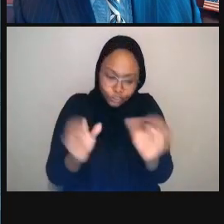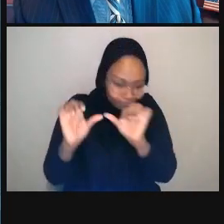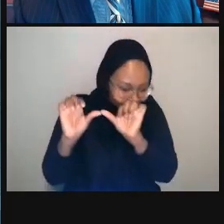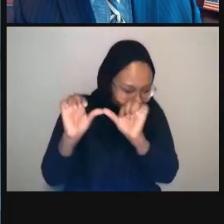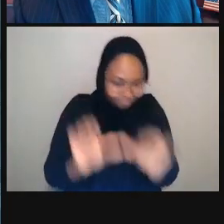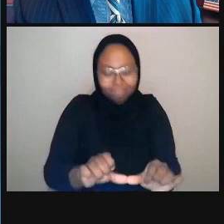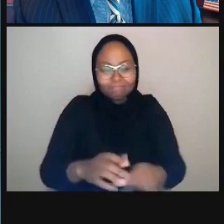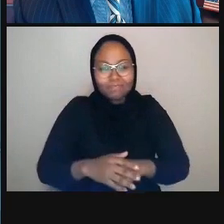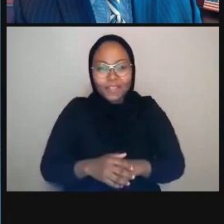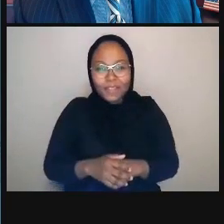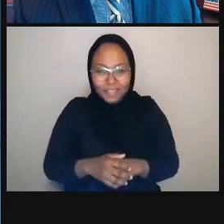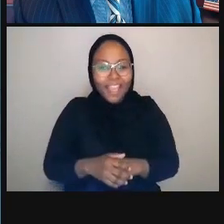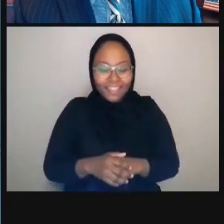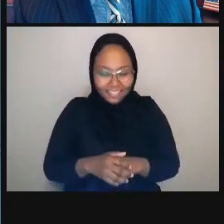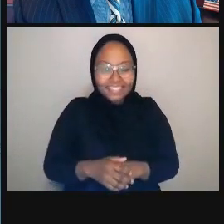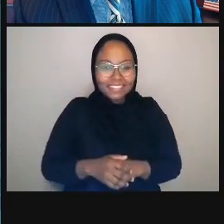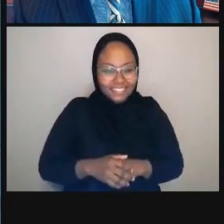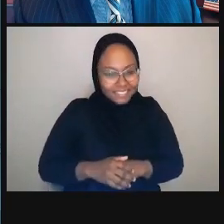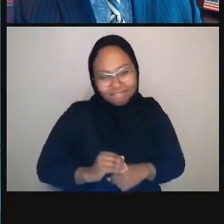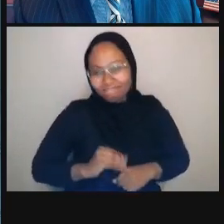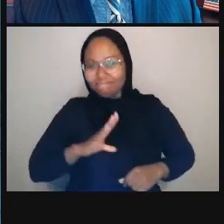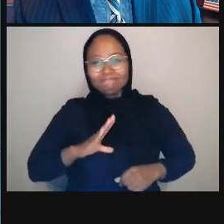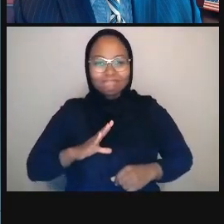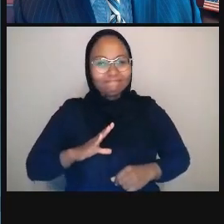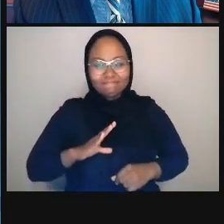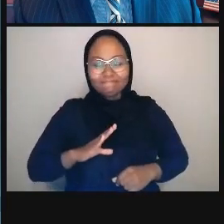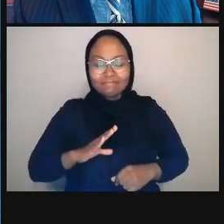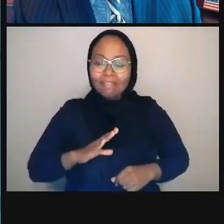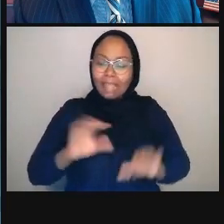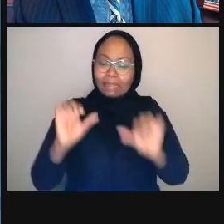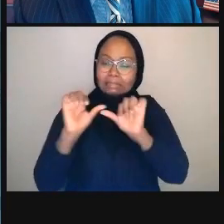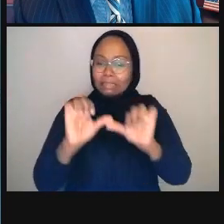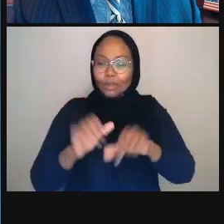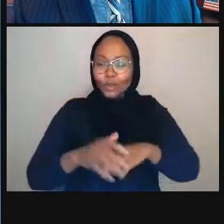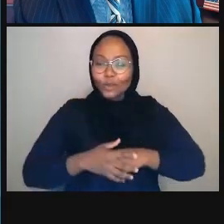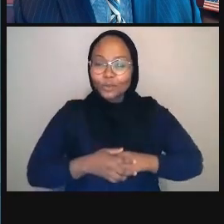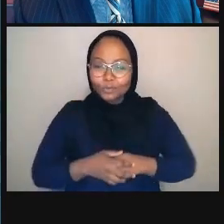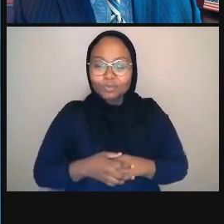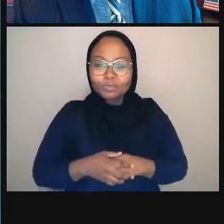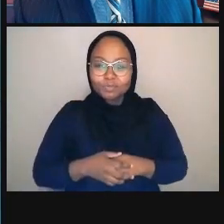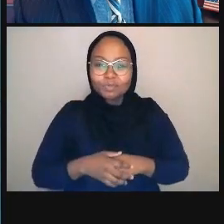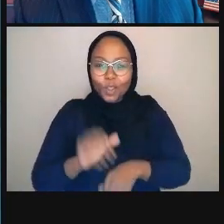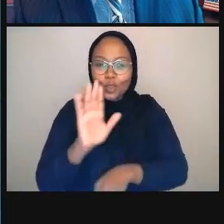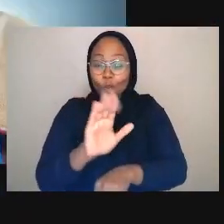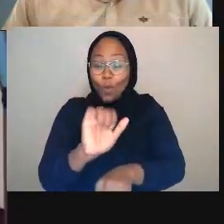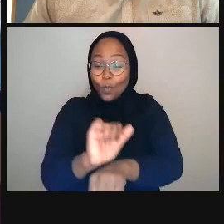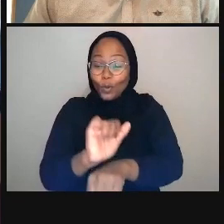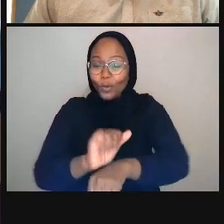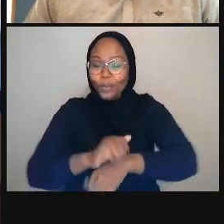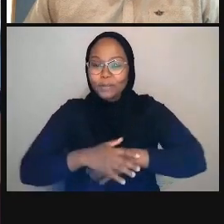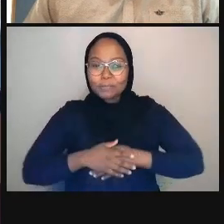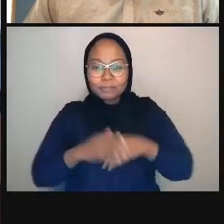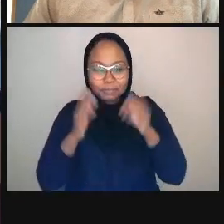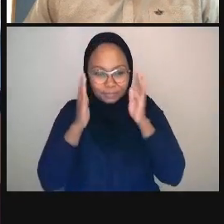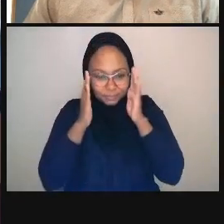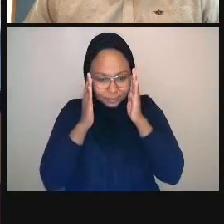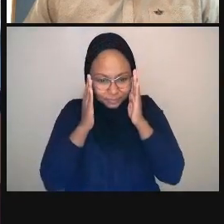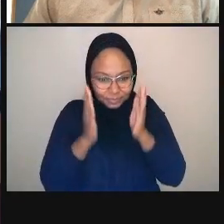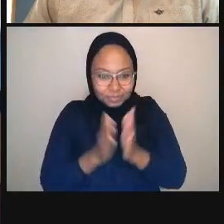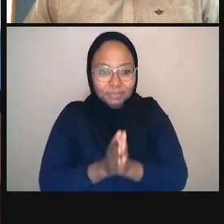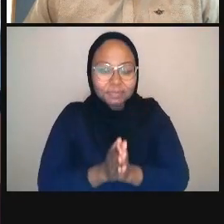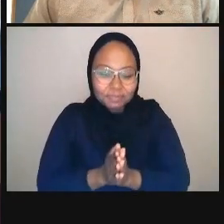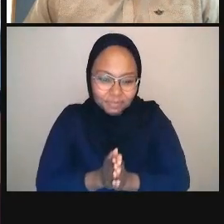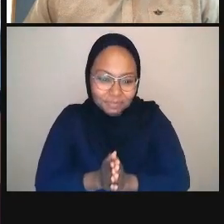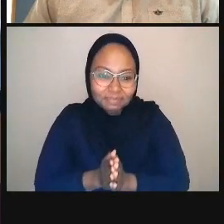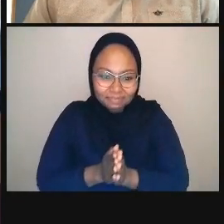afraid. Be bold and be courageous as you step into the next step of your work. And inshallah, we'll see 25